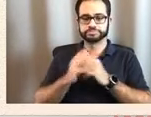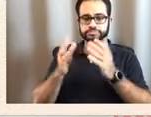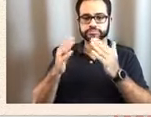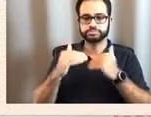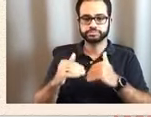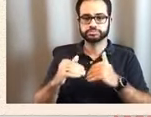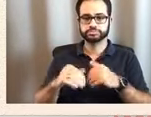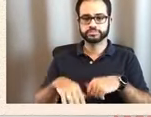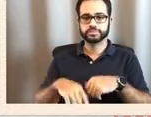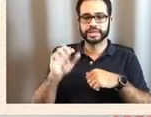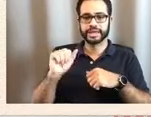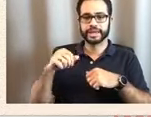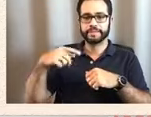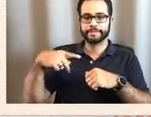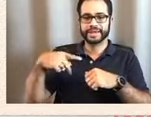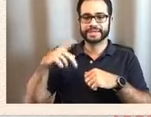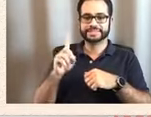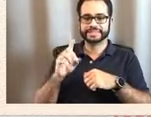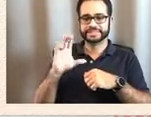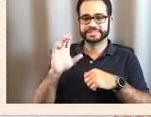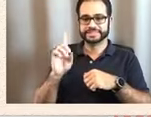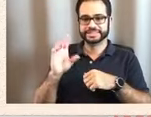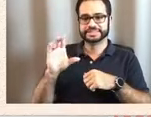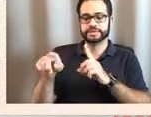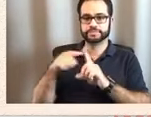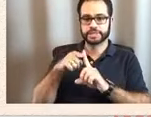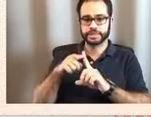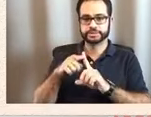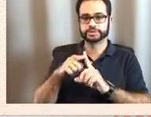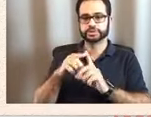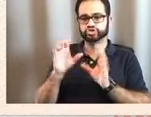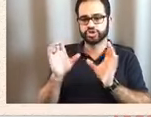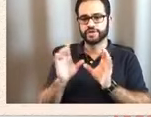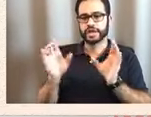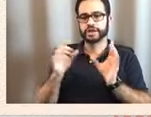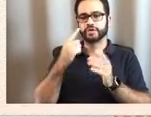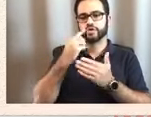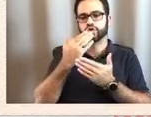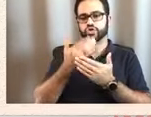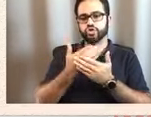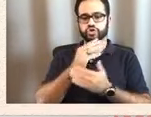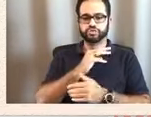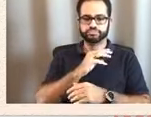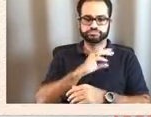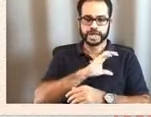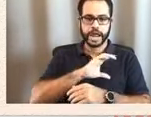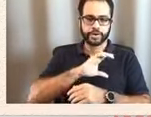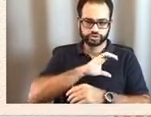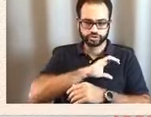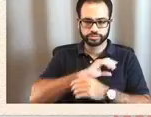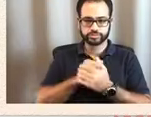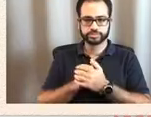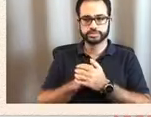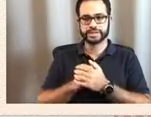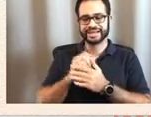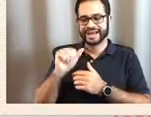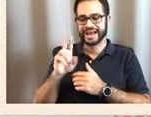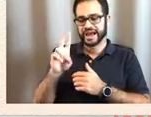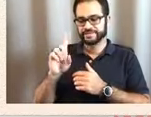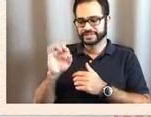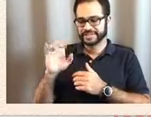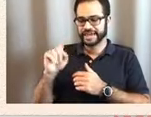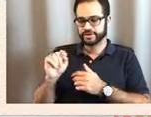APD CDC Plus certification of good moral character must be completed. Affidavits from other agencies are